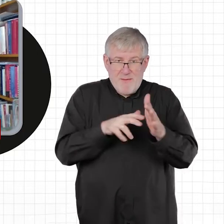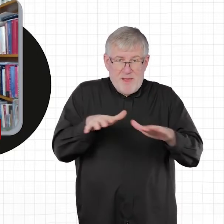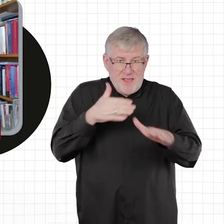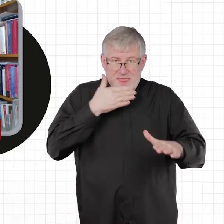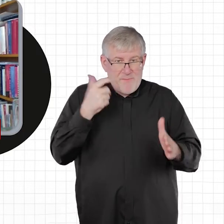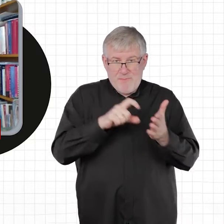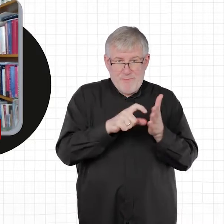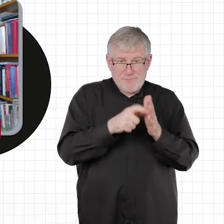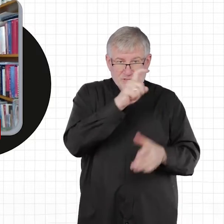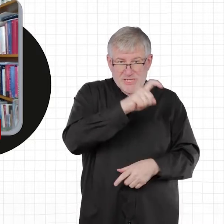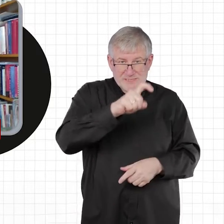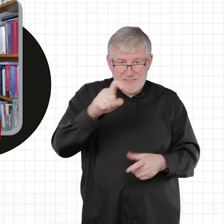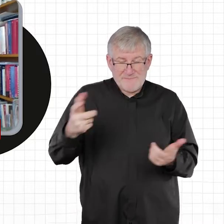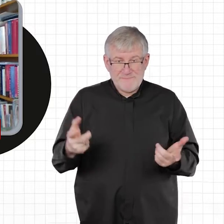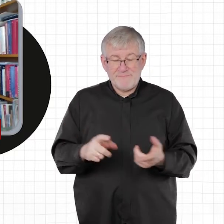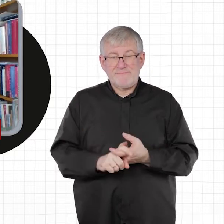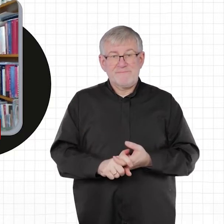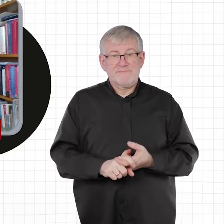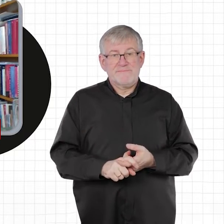with the help of her colleagues,